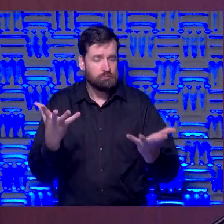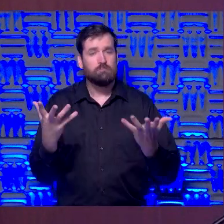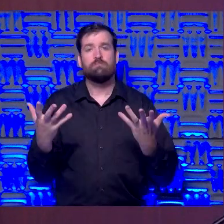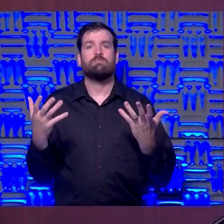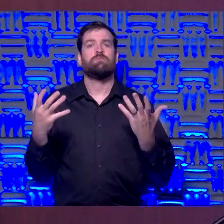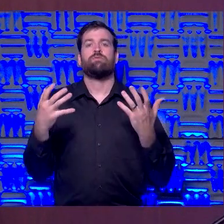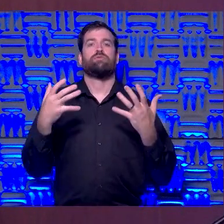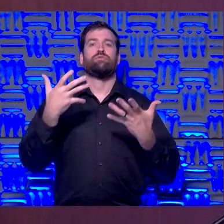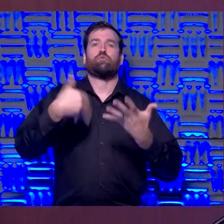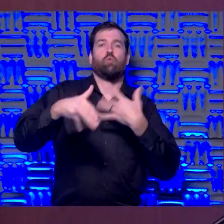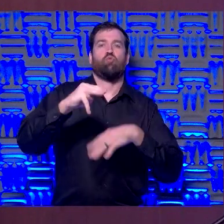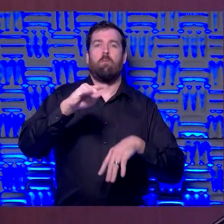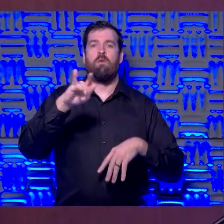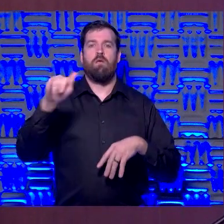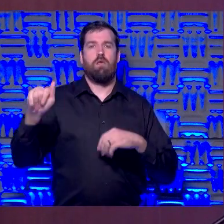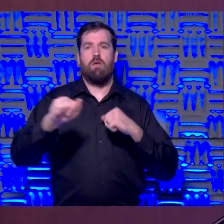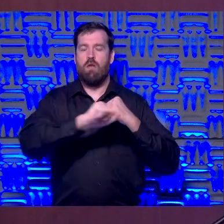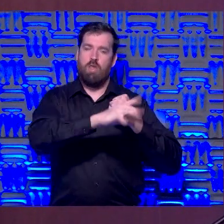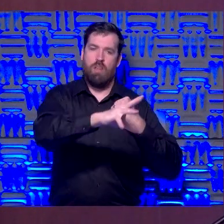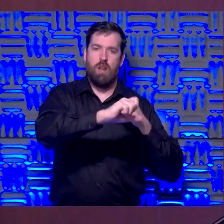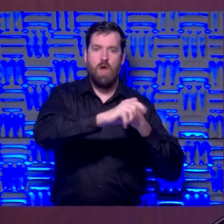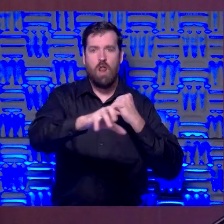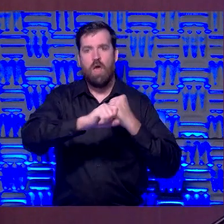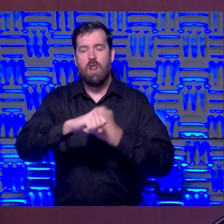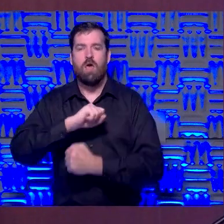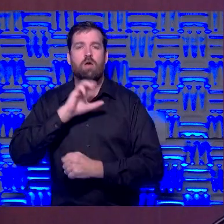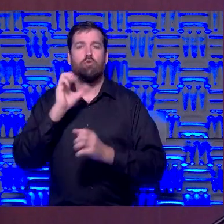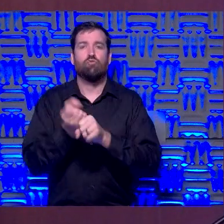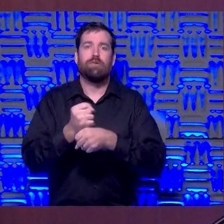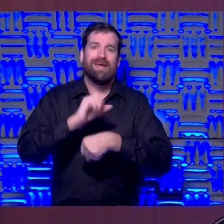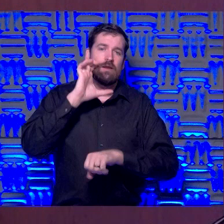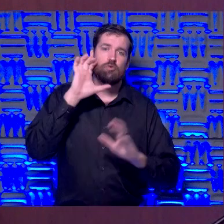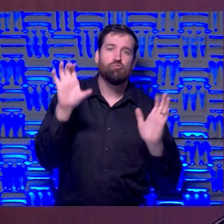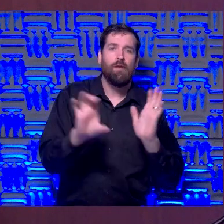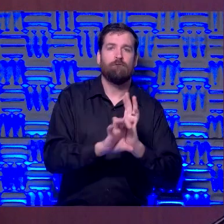media campaign around it. We are creating graphics around it,